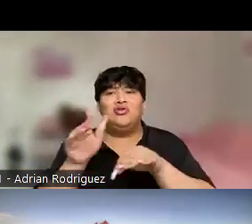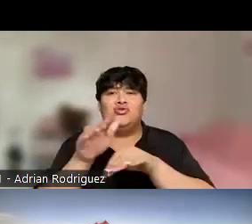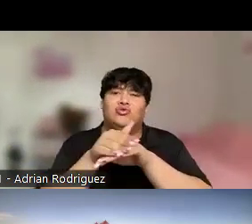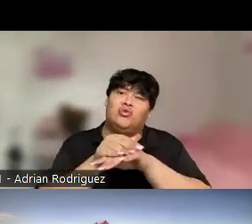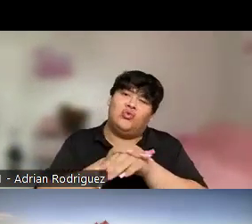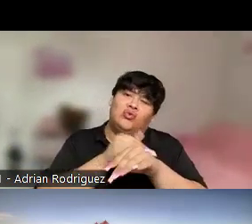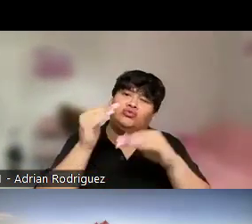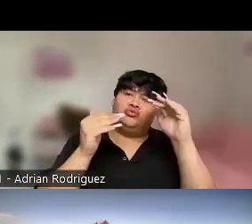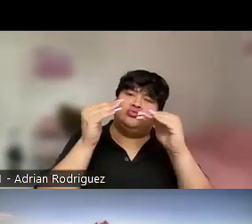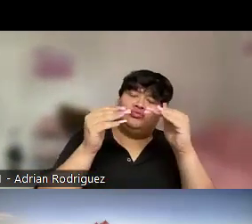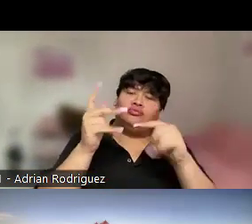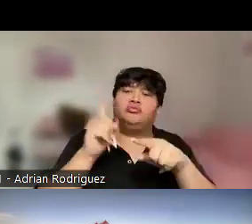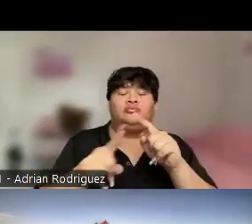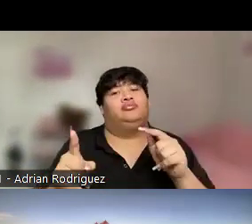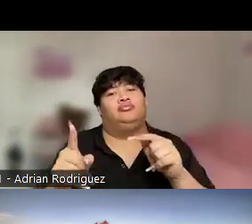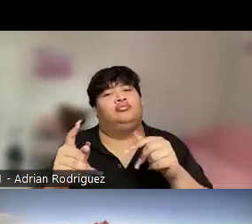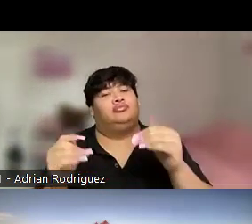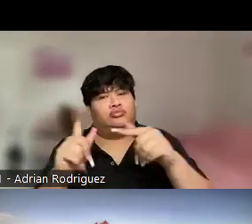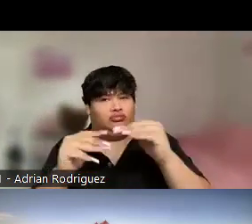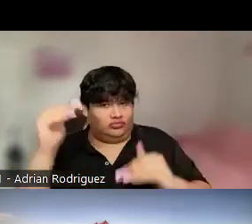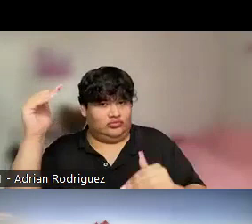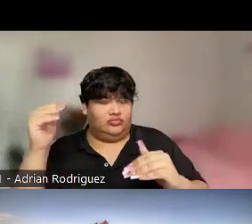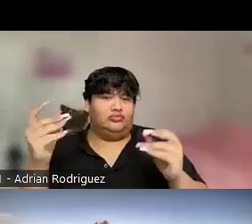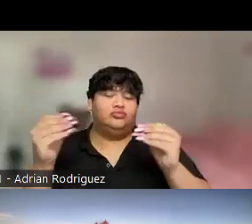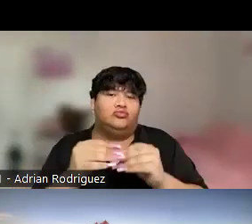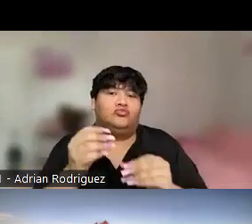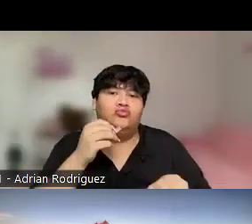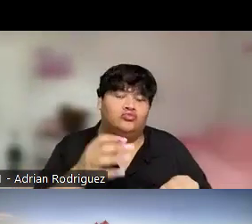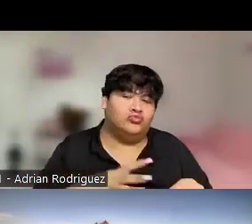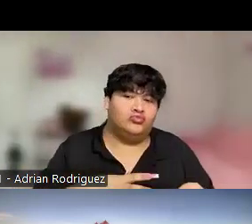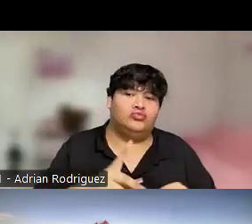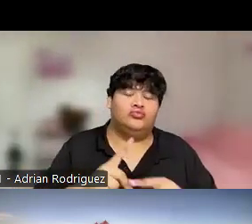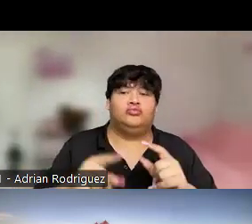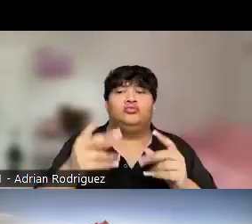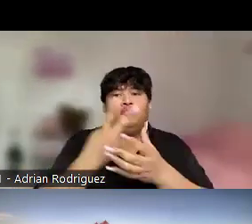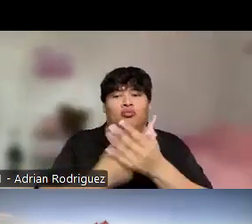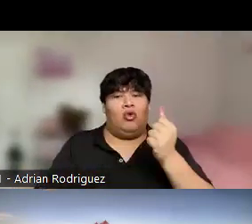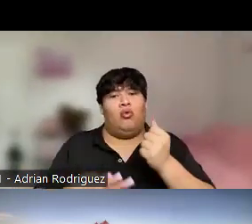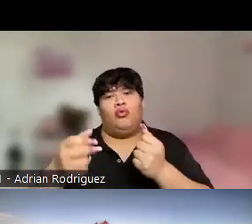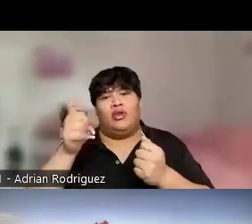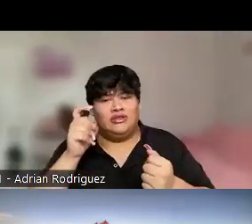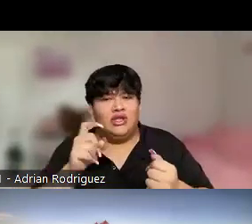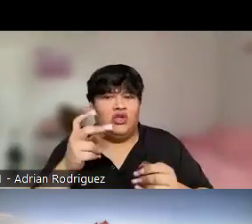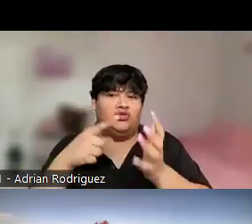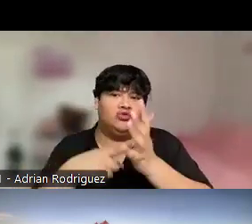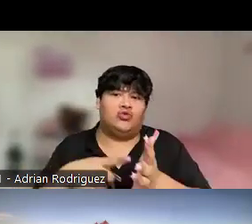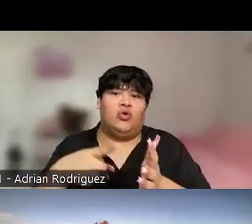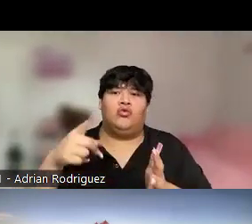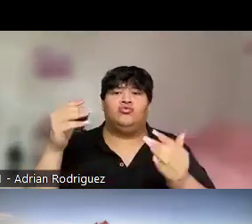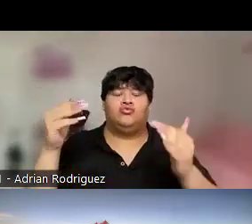narrows slightly in sort of in relative terms. But both sexes show significant growth